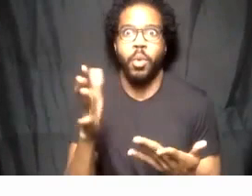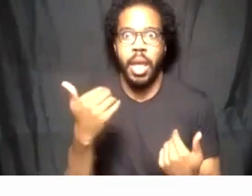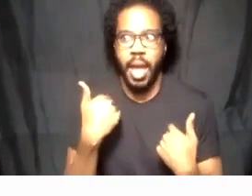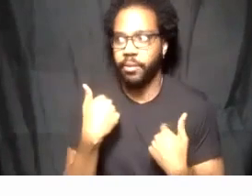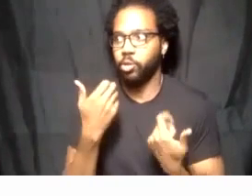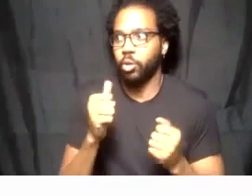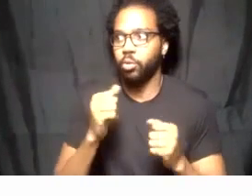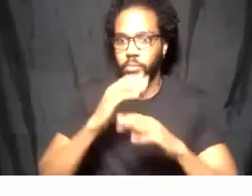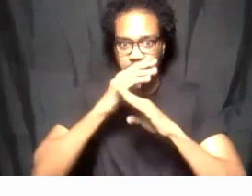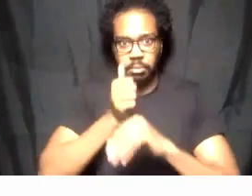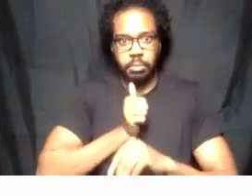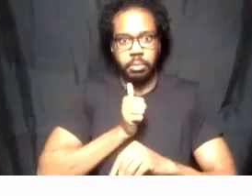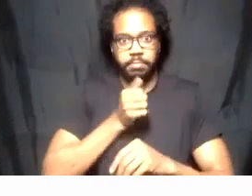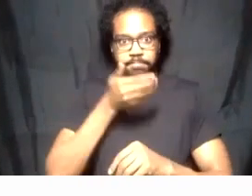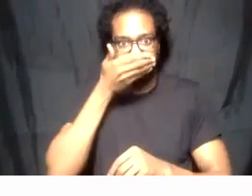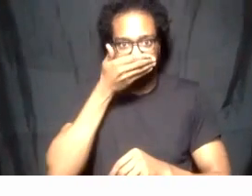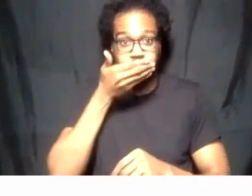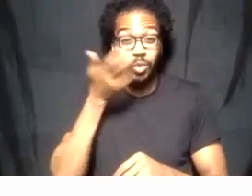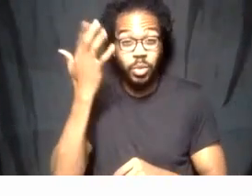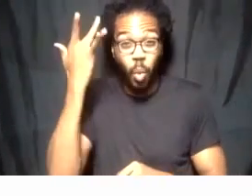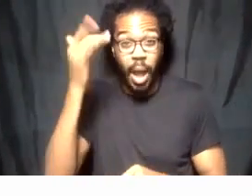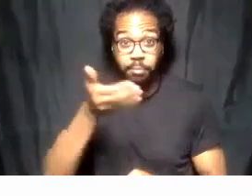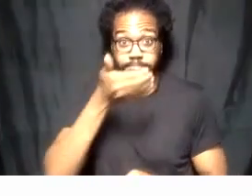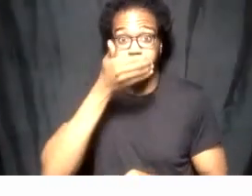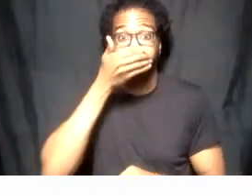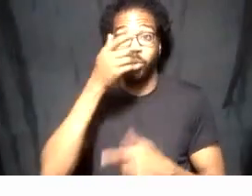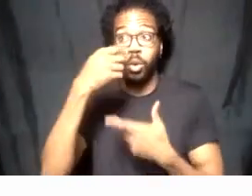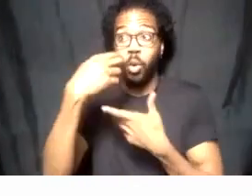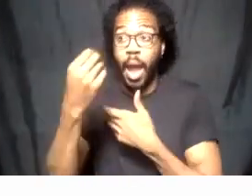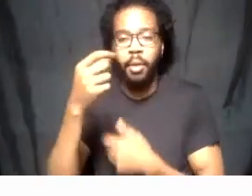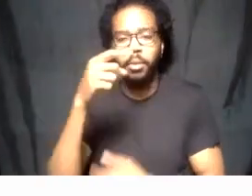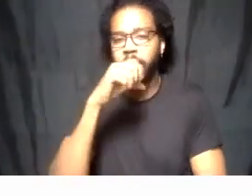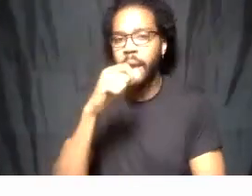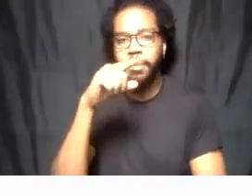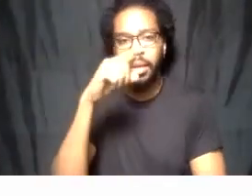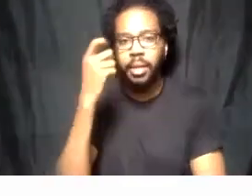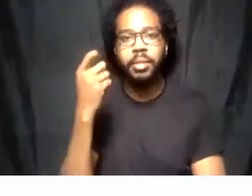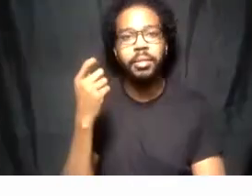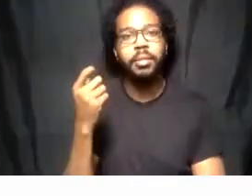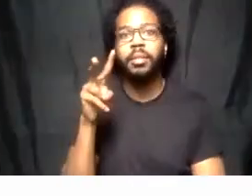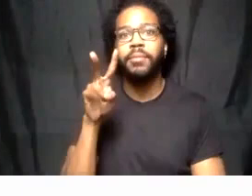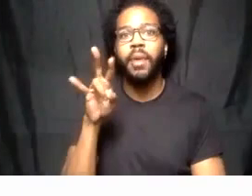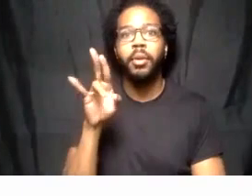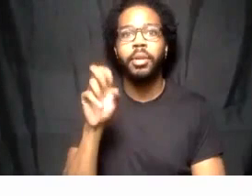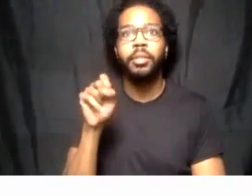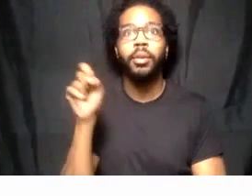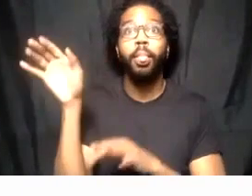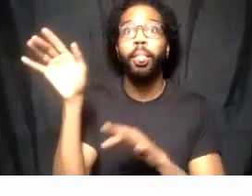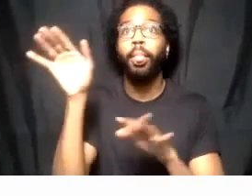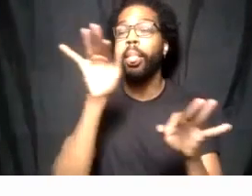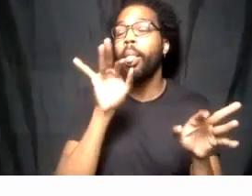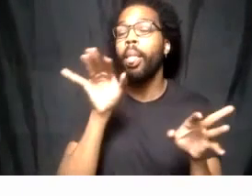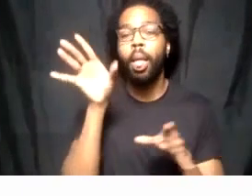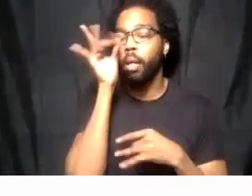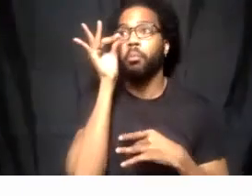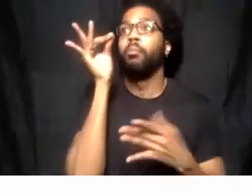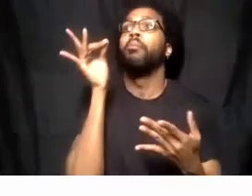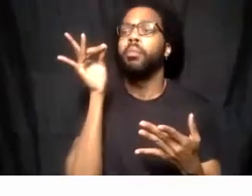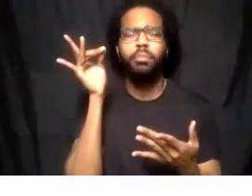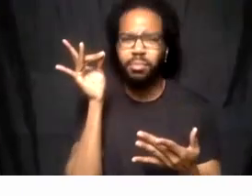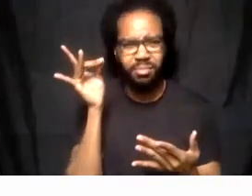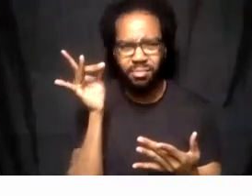required to wear face coverings when we go out is not because there's virus floating in the air and we're concerned about getting